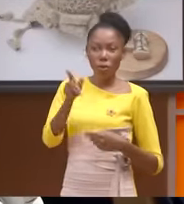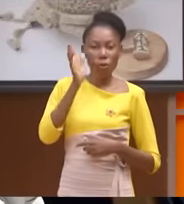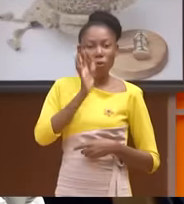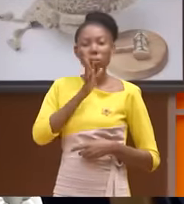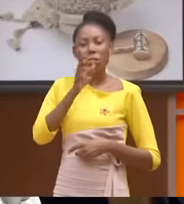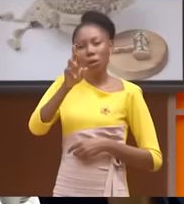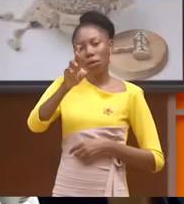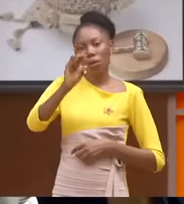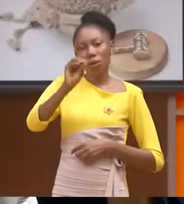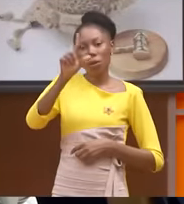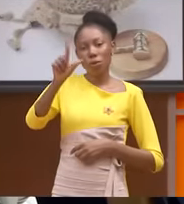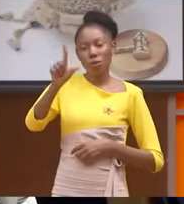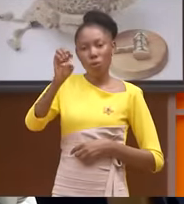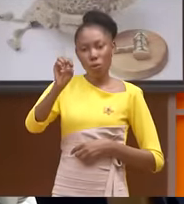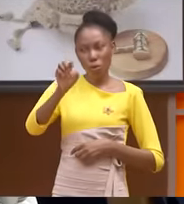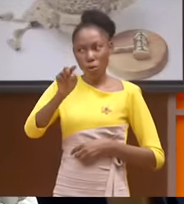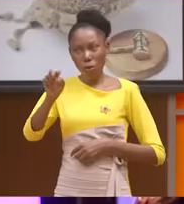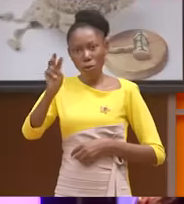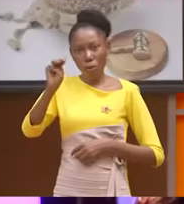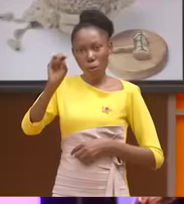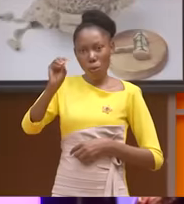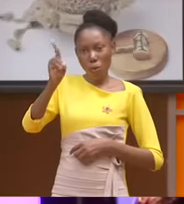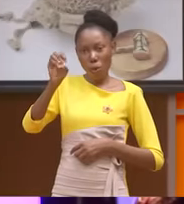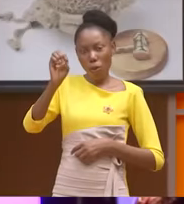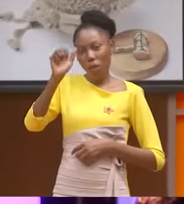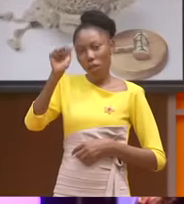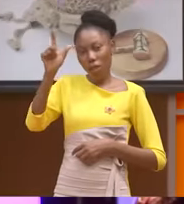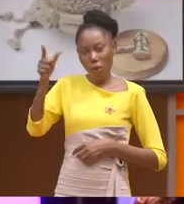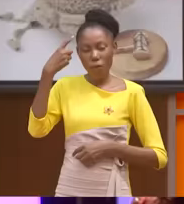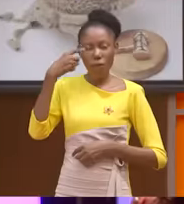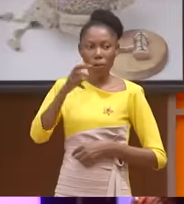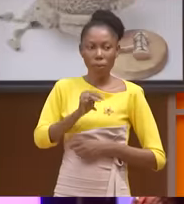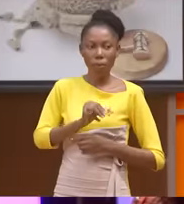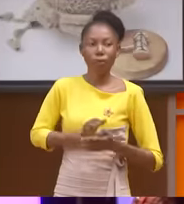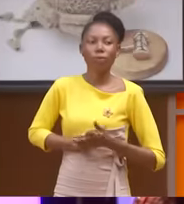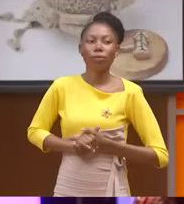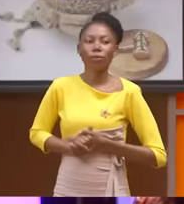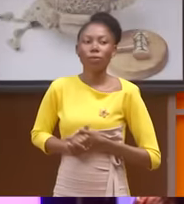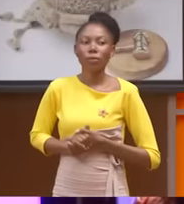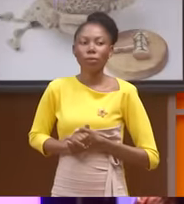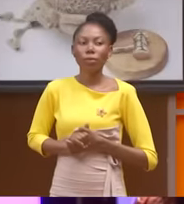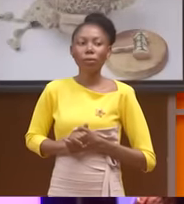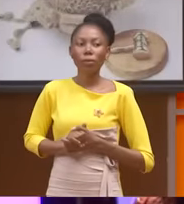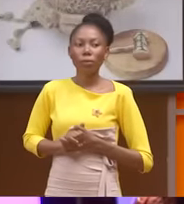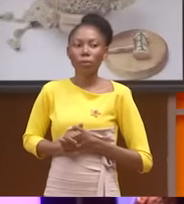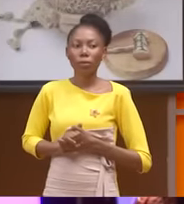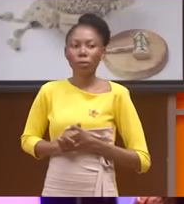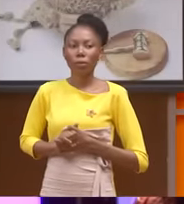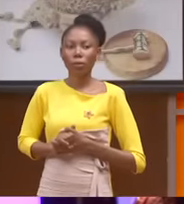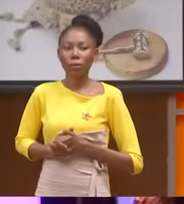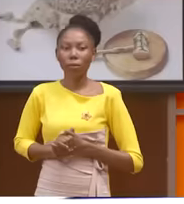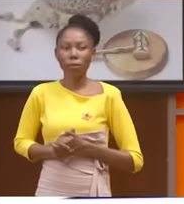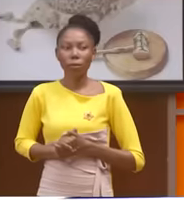those children. You have to live up to that. Do you understand? Yes, ma'am. So,